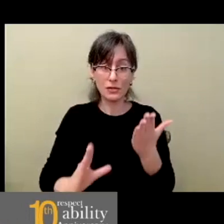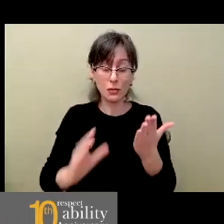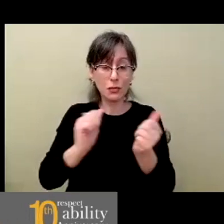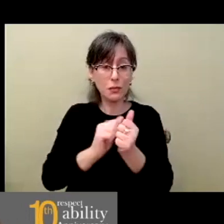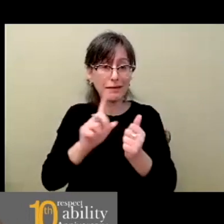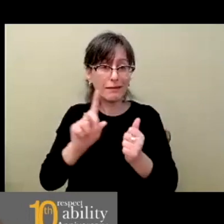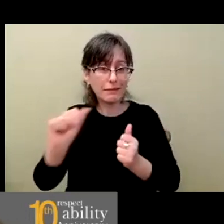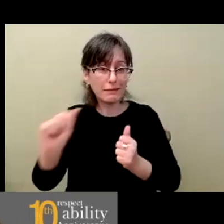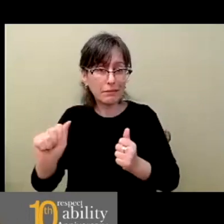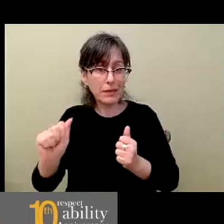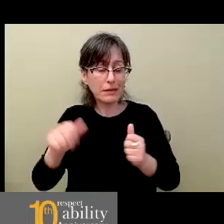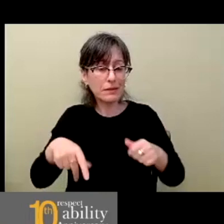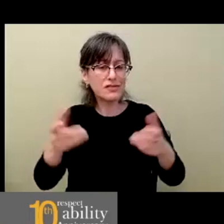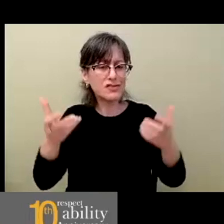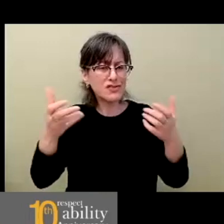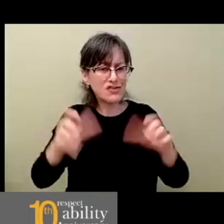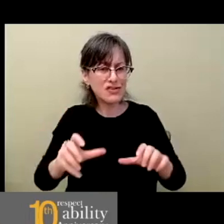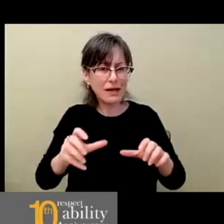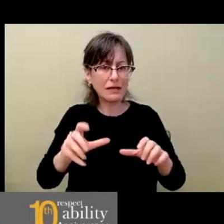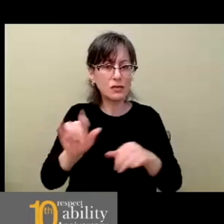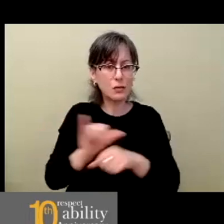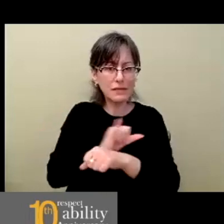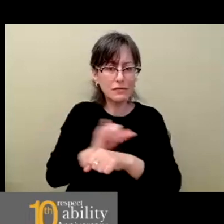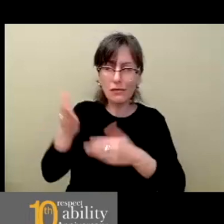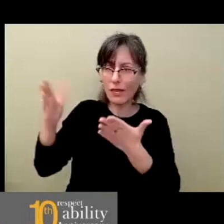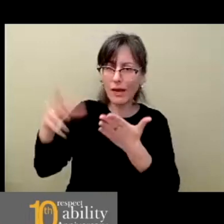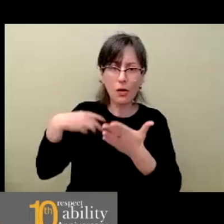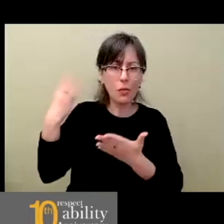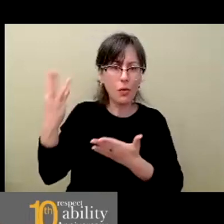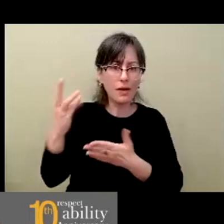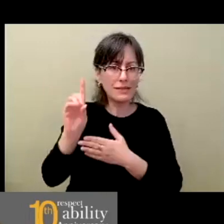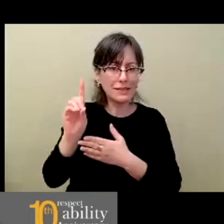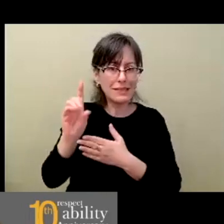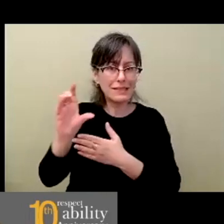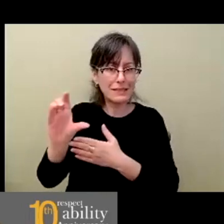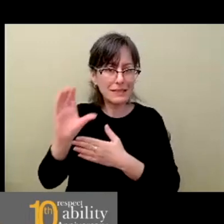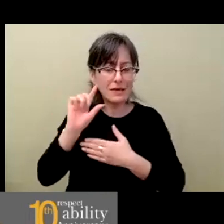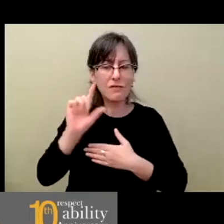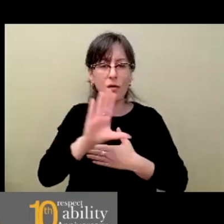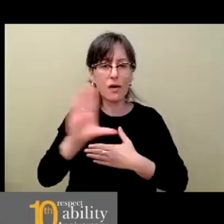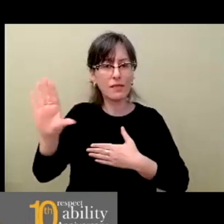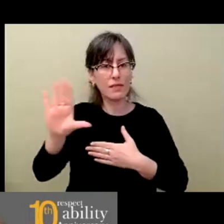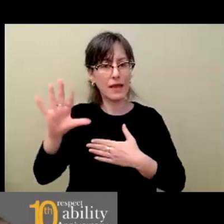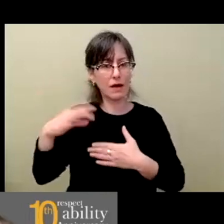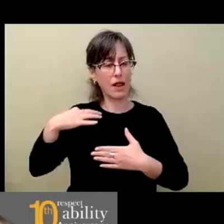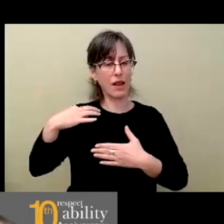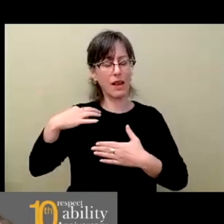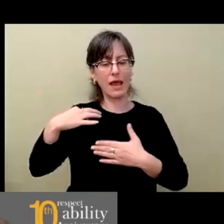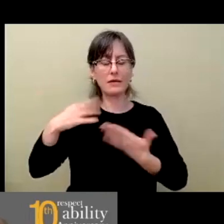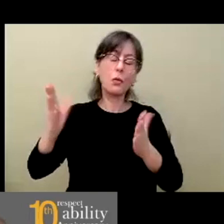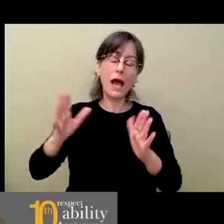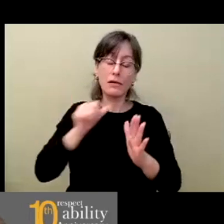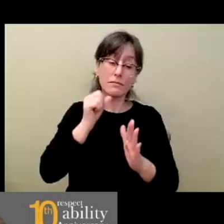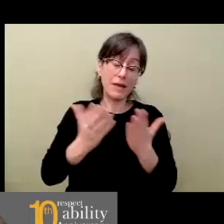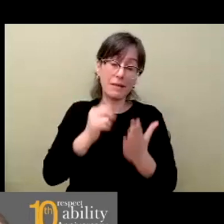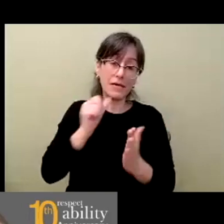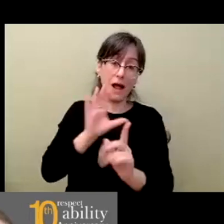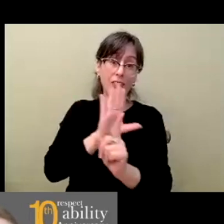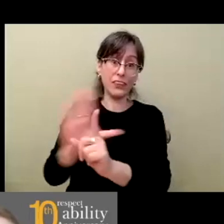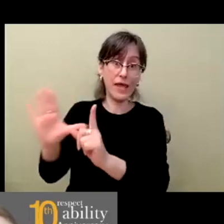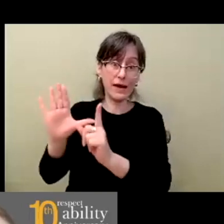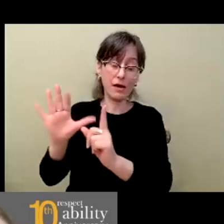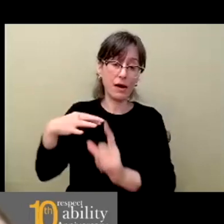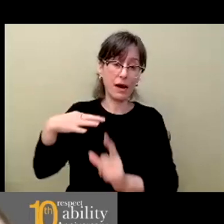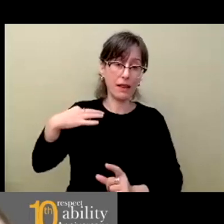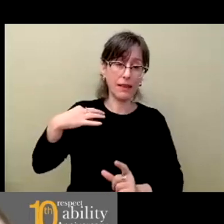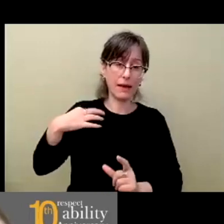the opportunity to intern in Washington, D.C. for their elected officials. Or not necessarily their elected officials. It could